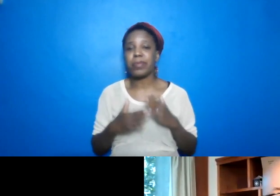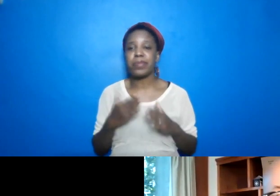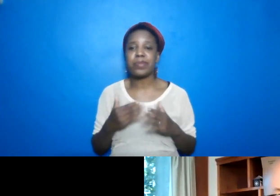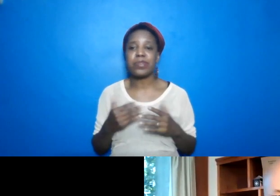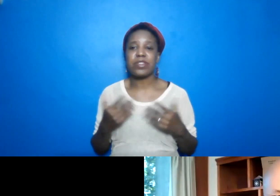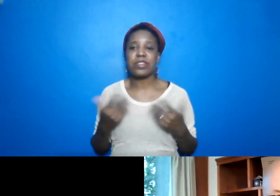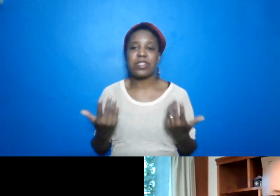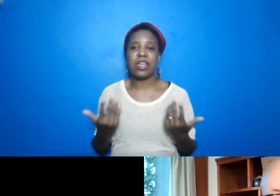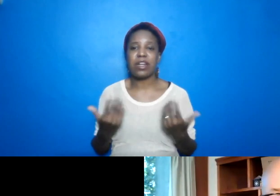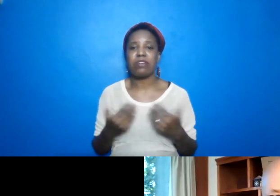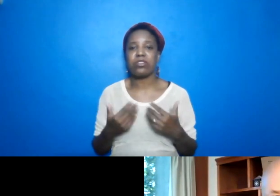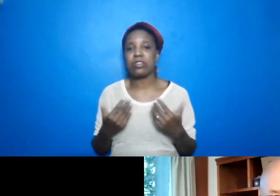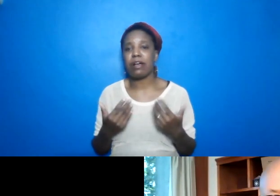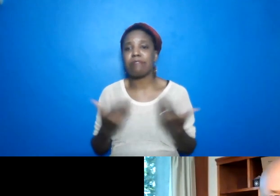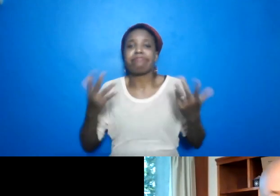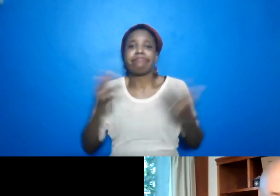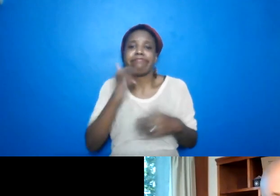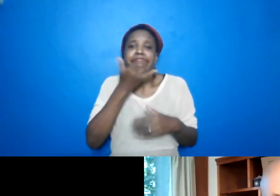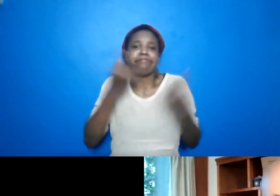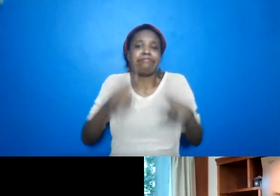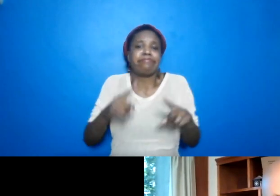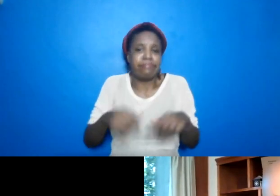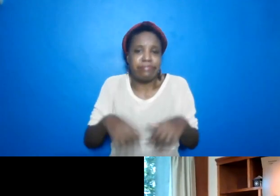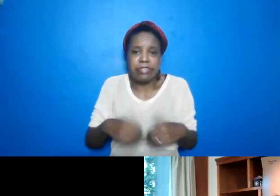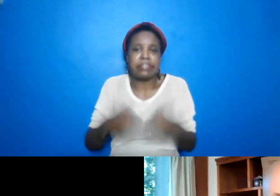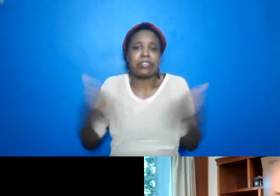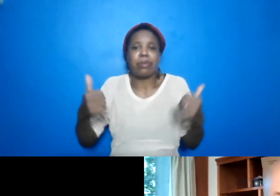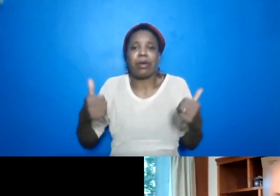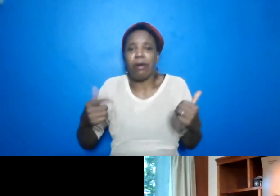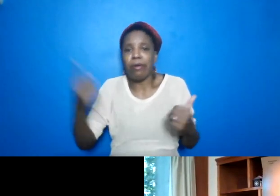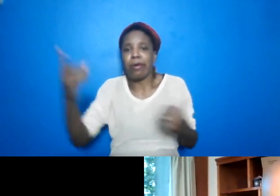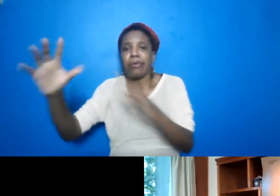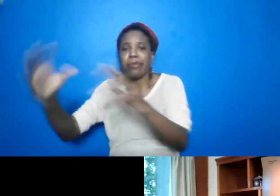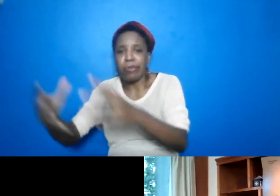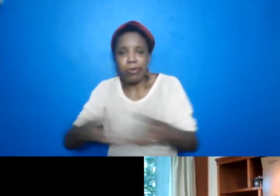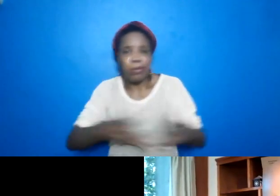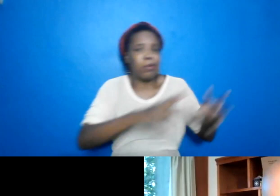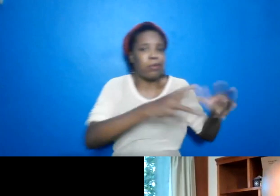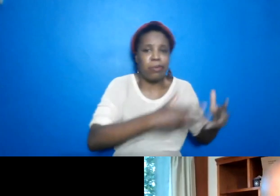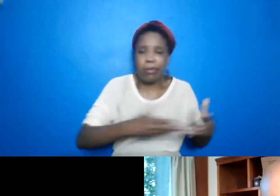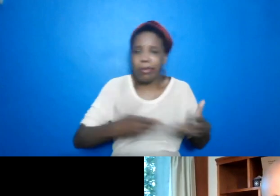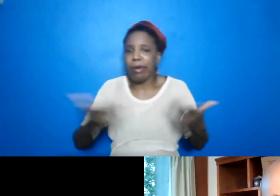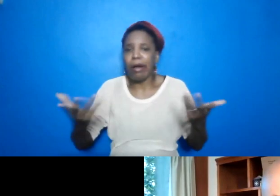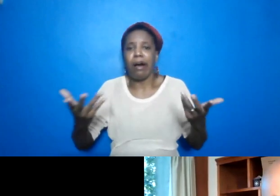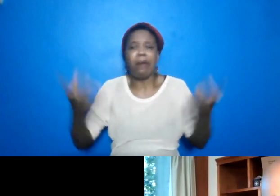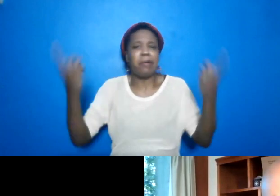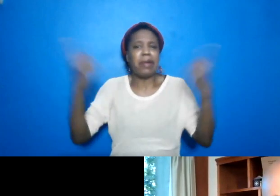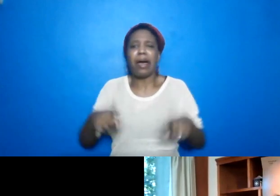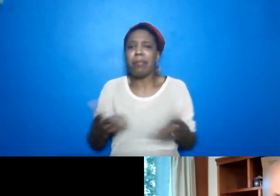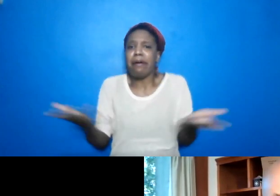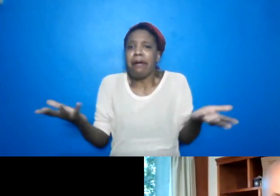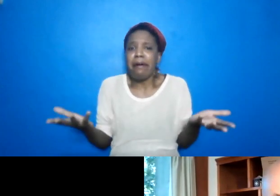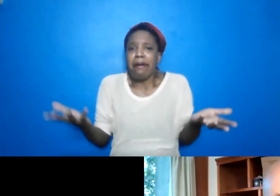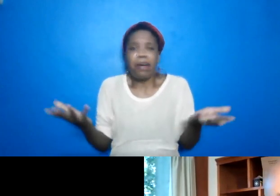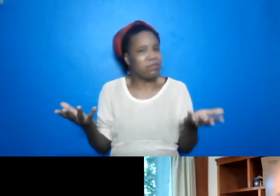just inadvertently, just sua sponte. Mm-hmm. Communities are segregated by intention, by policy, by